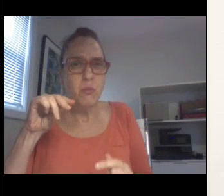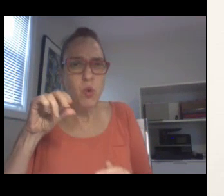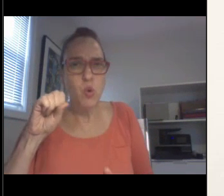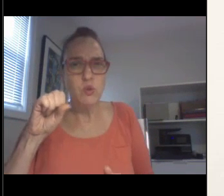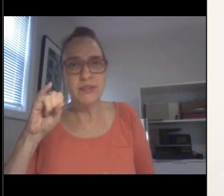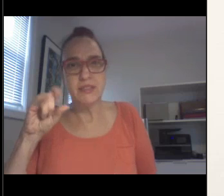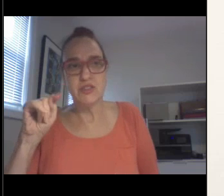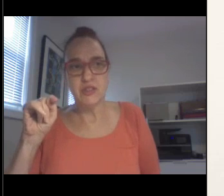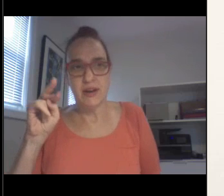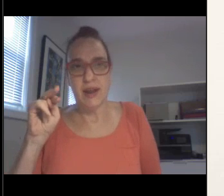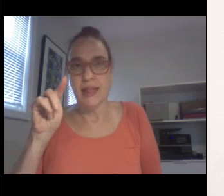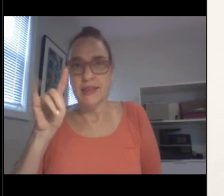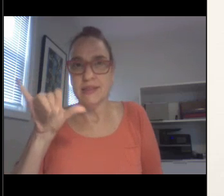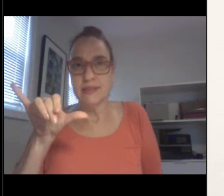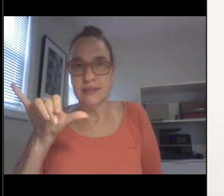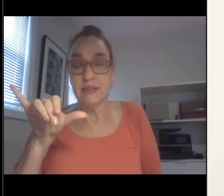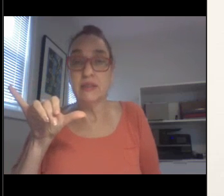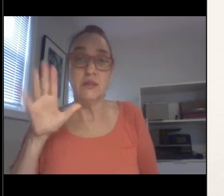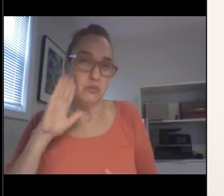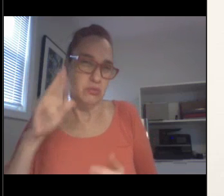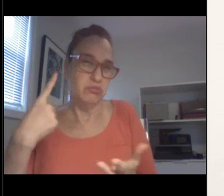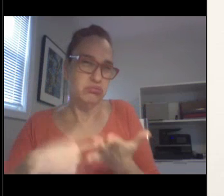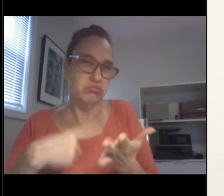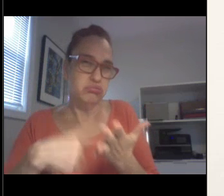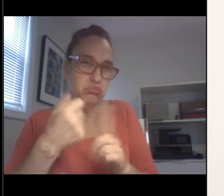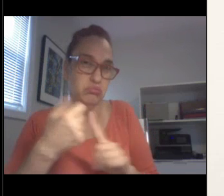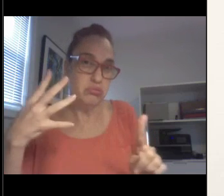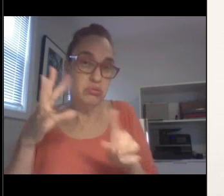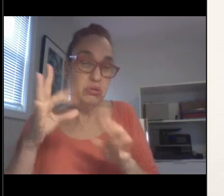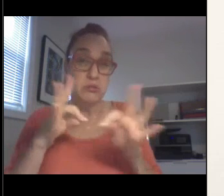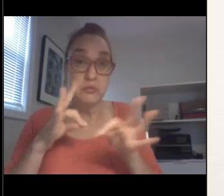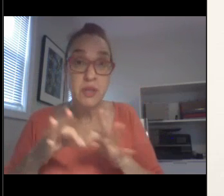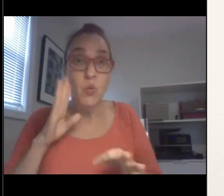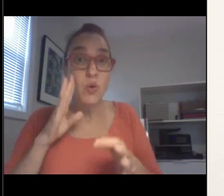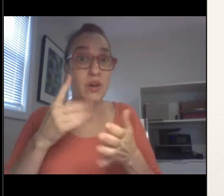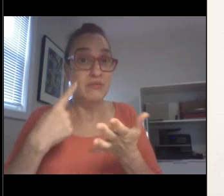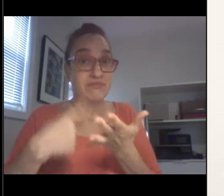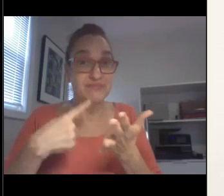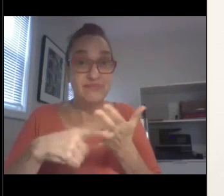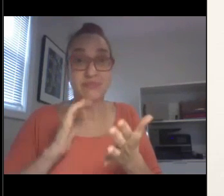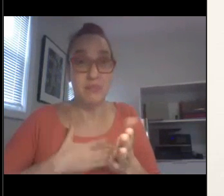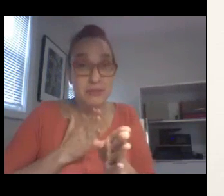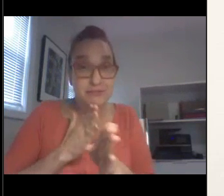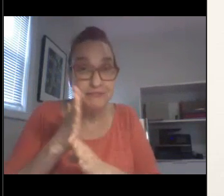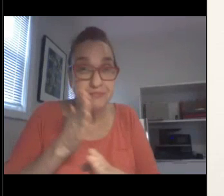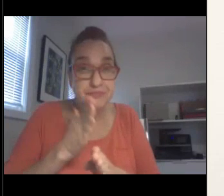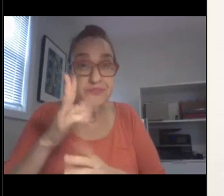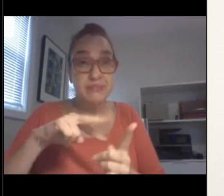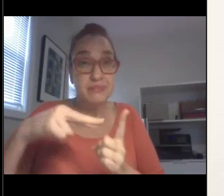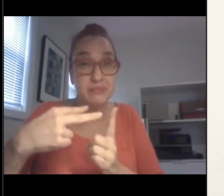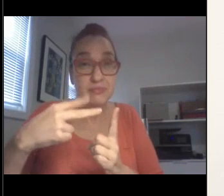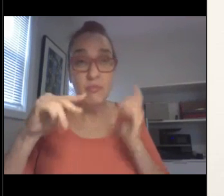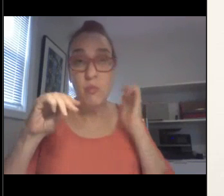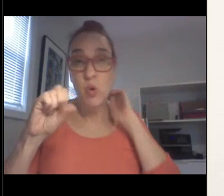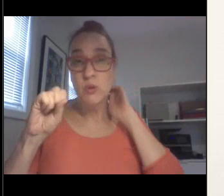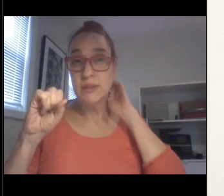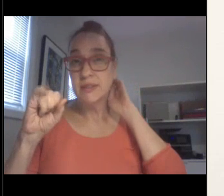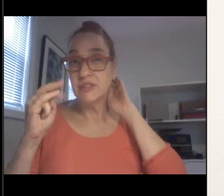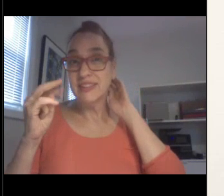discuss a bit about the complexion of linguistics as a discipline, talk about the consequences of engaging or not engaging